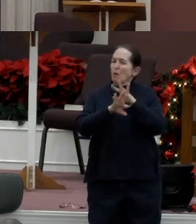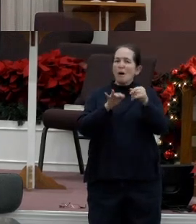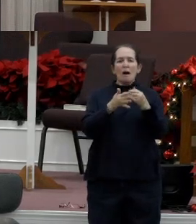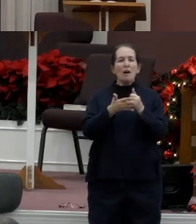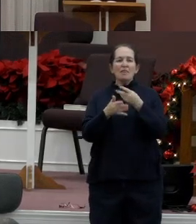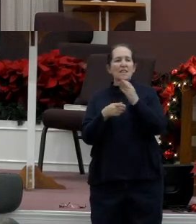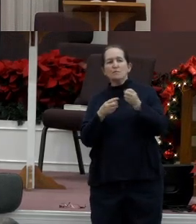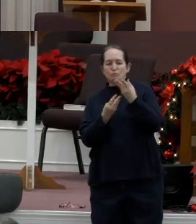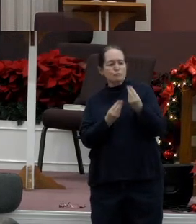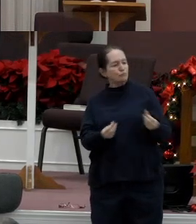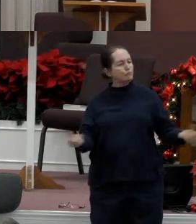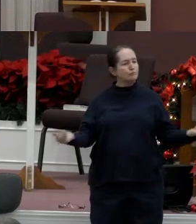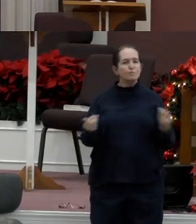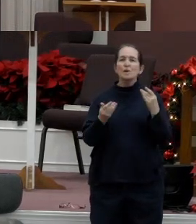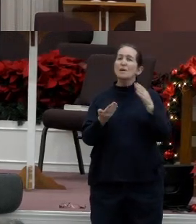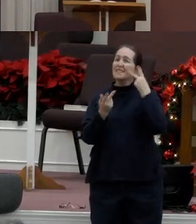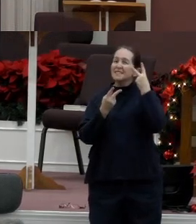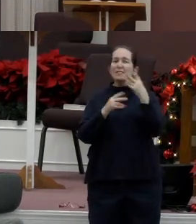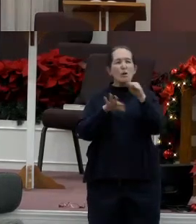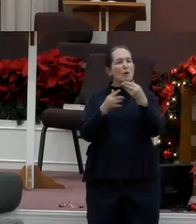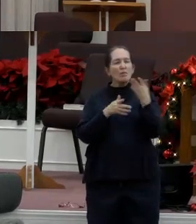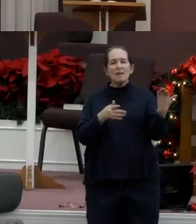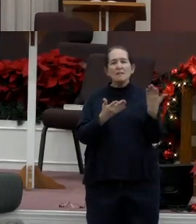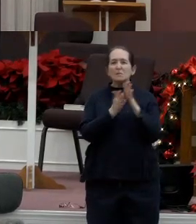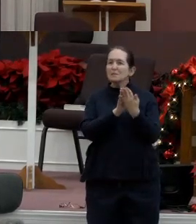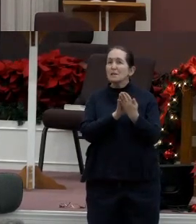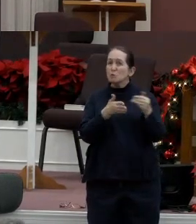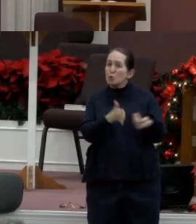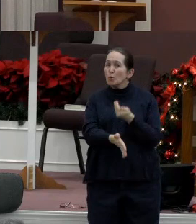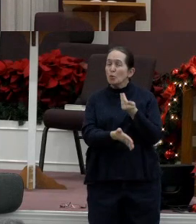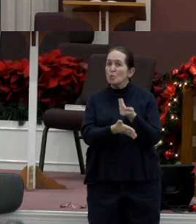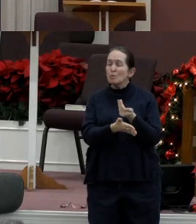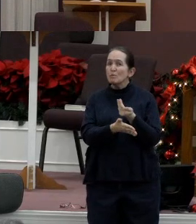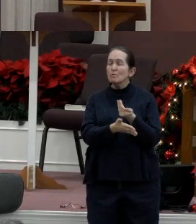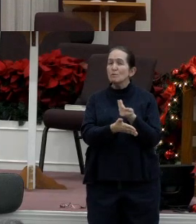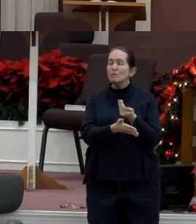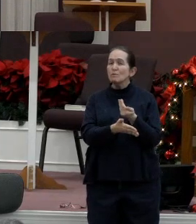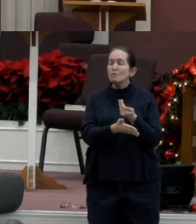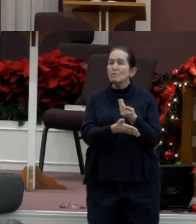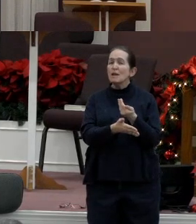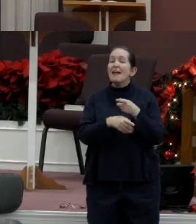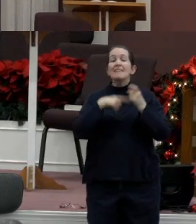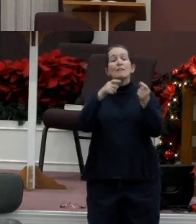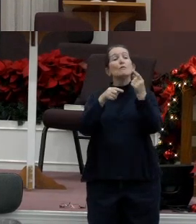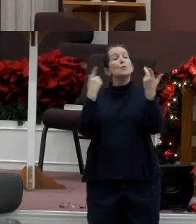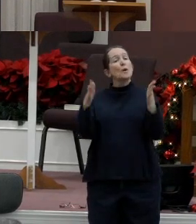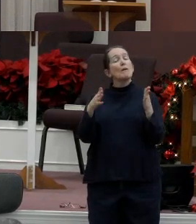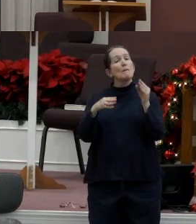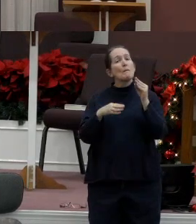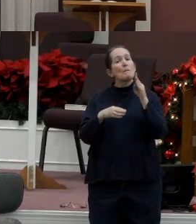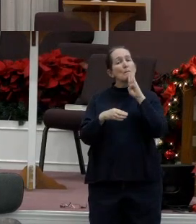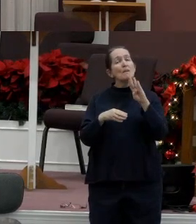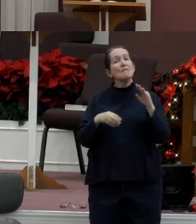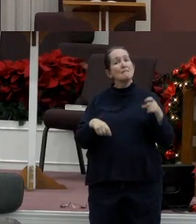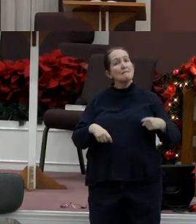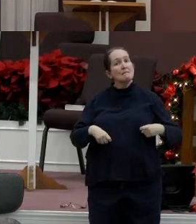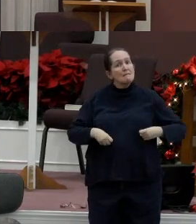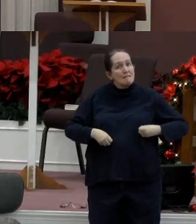Old things are passed away. Behold, all things have become new. the gift that you have been given